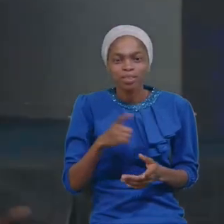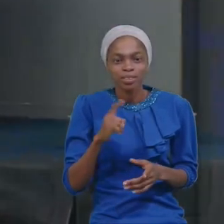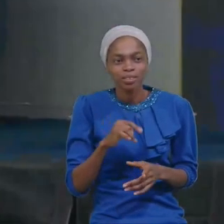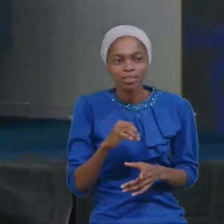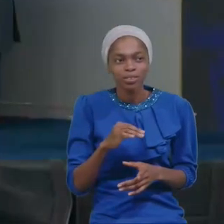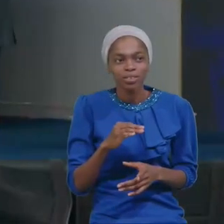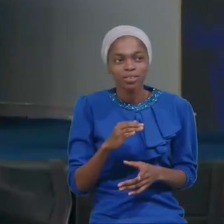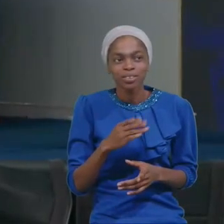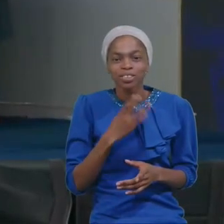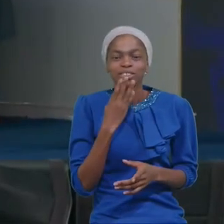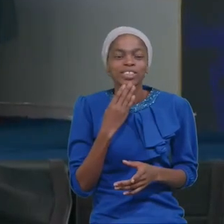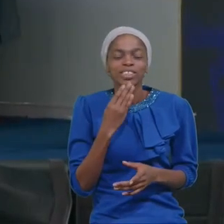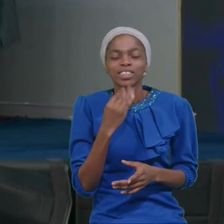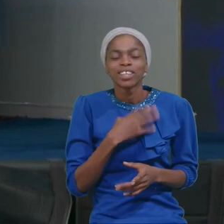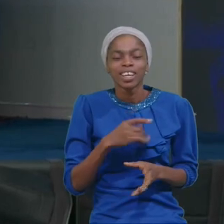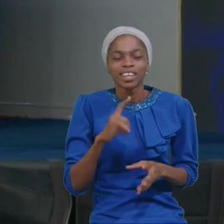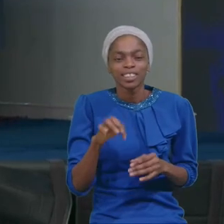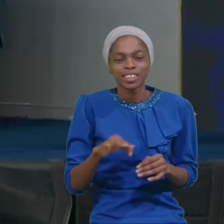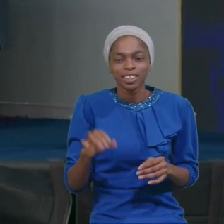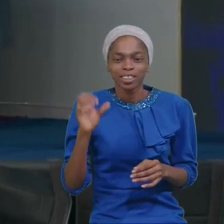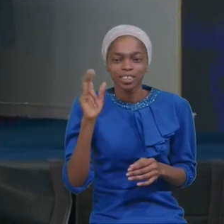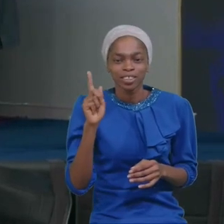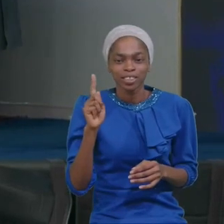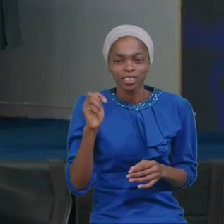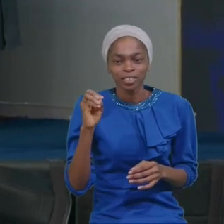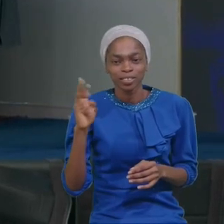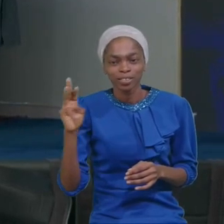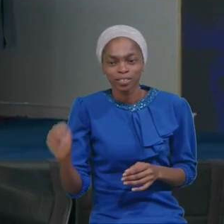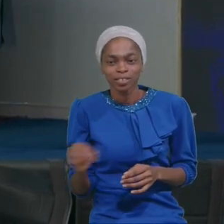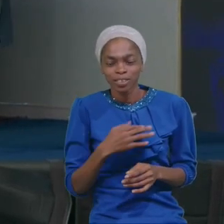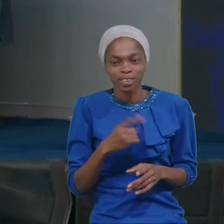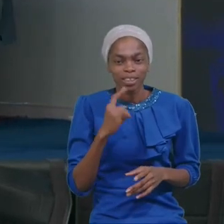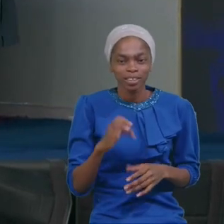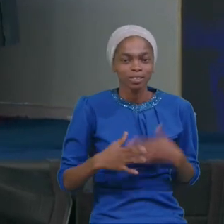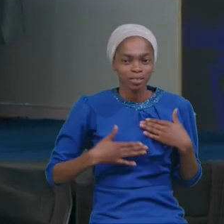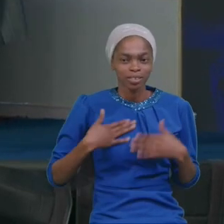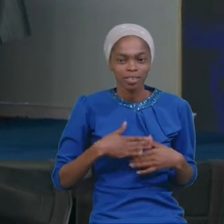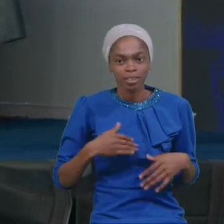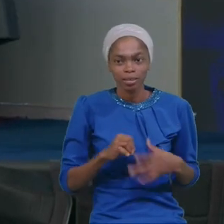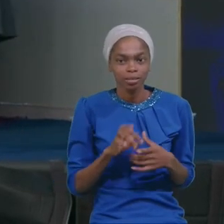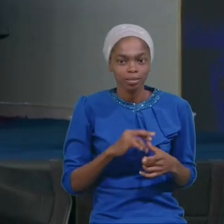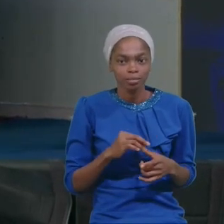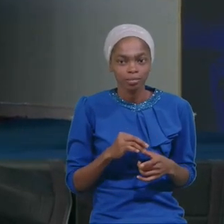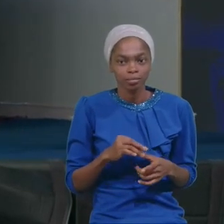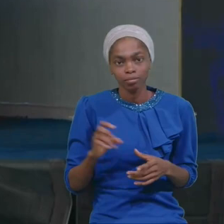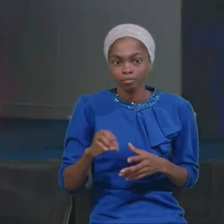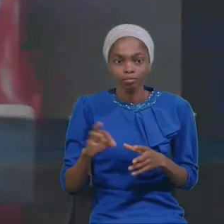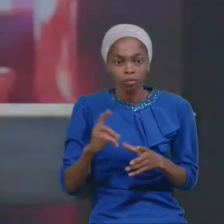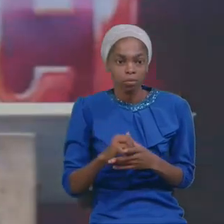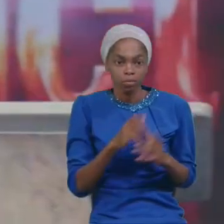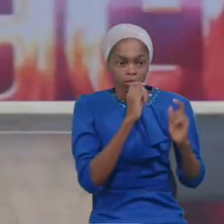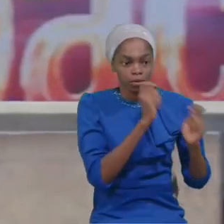have that dress, and after some months, the dress now does not fit because you are